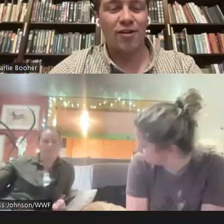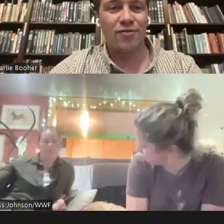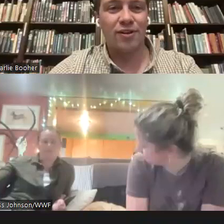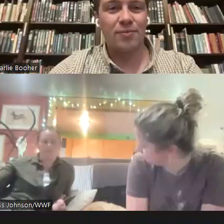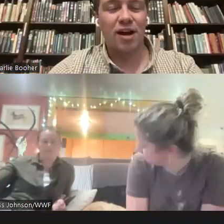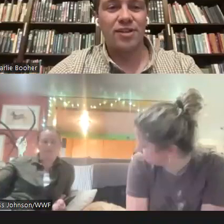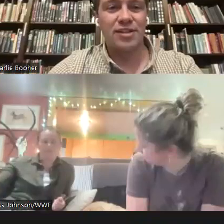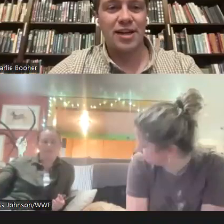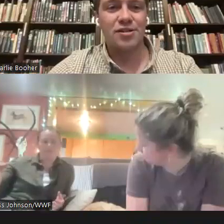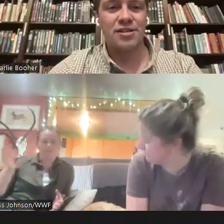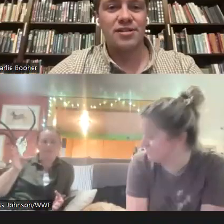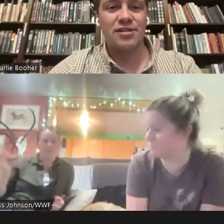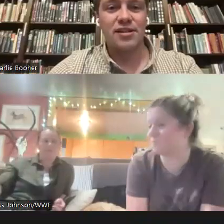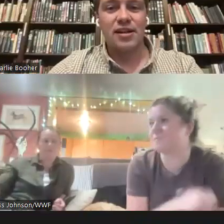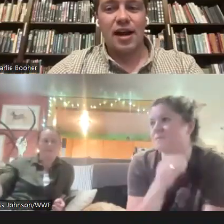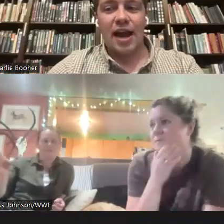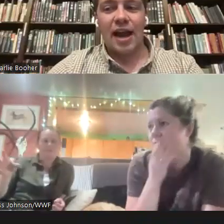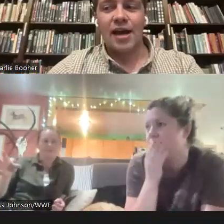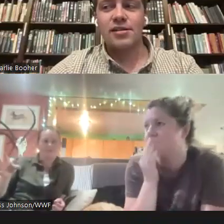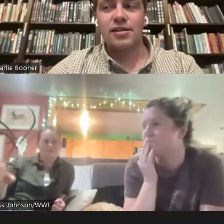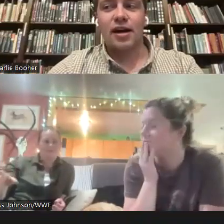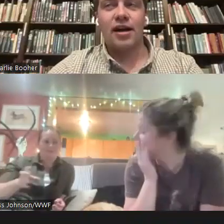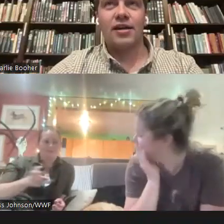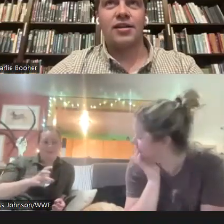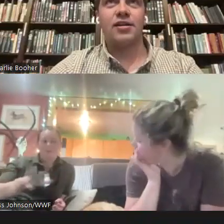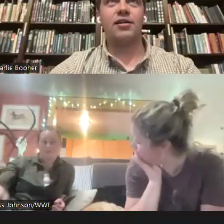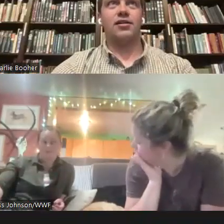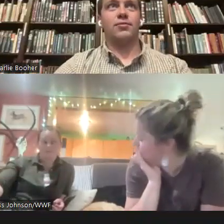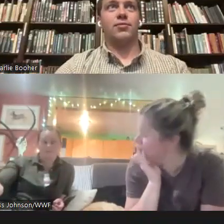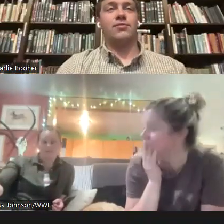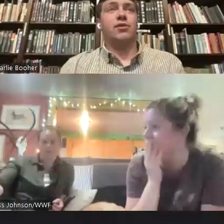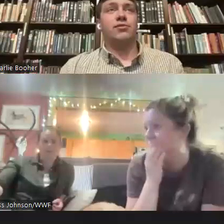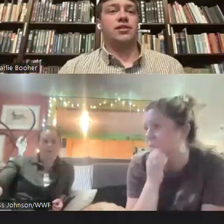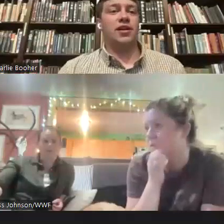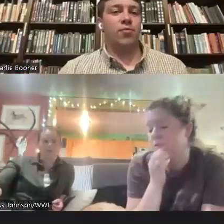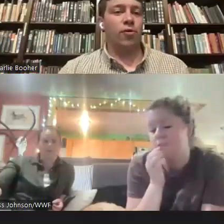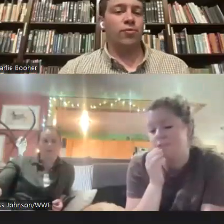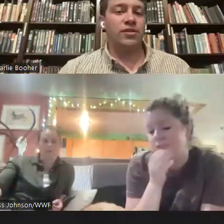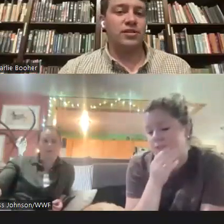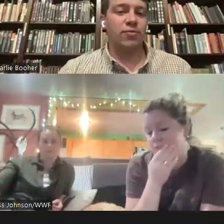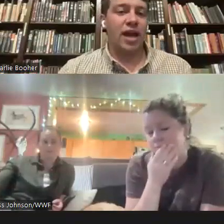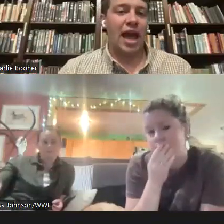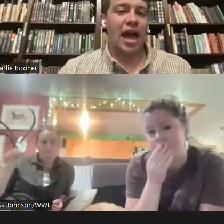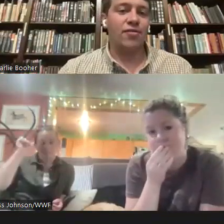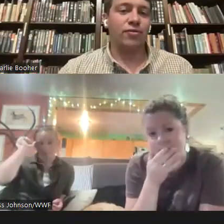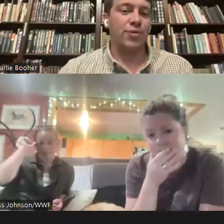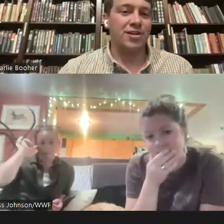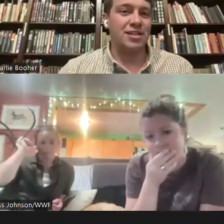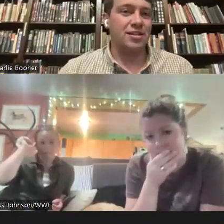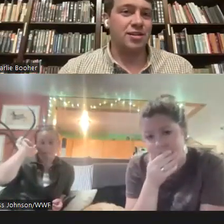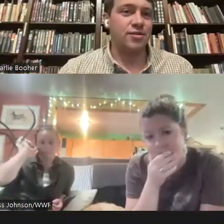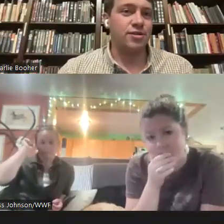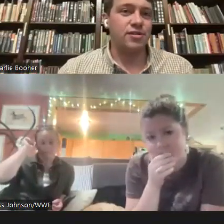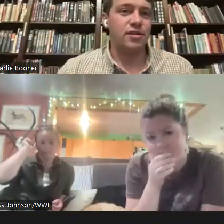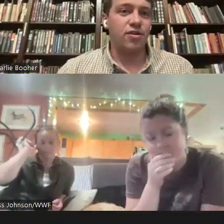management work of these agencies. And I think perhaps the most important piece is that we have